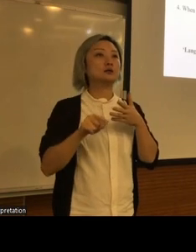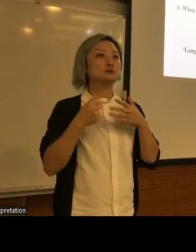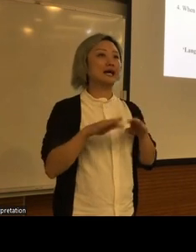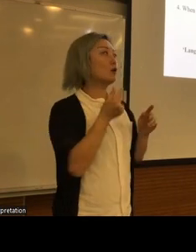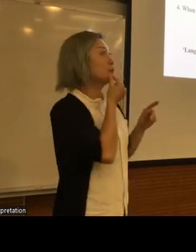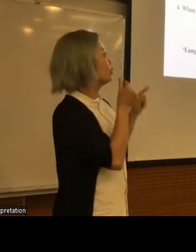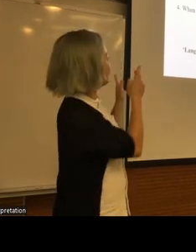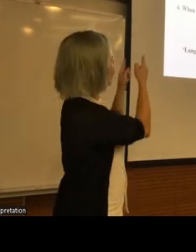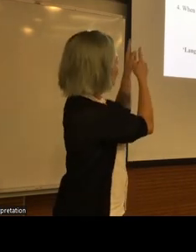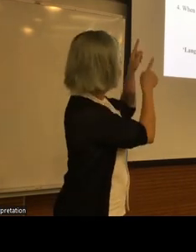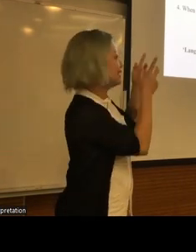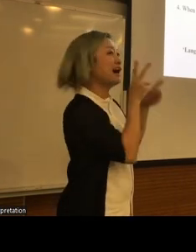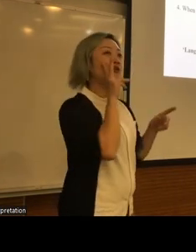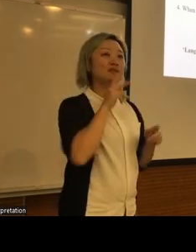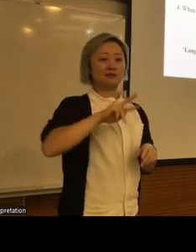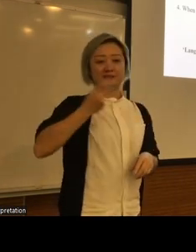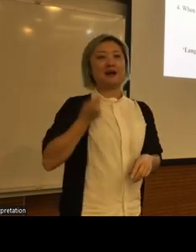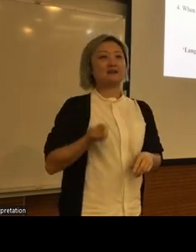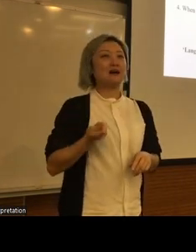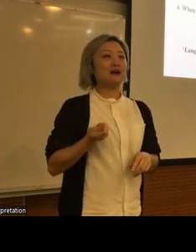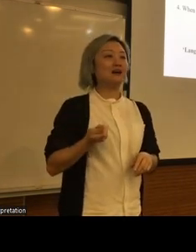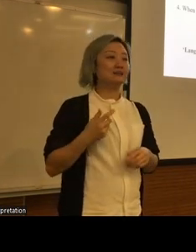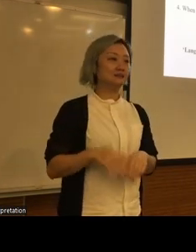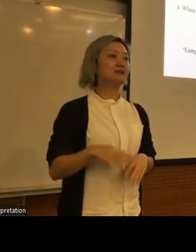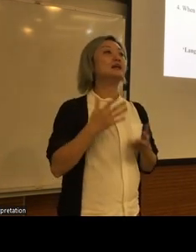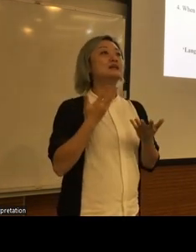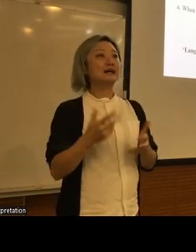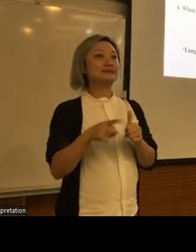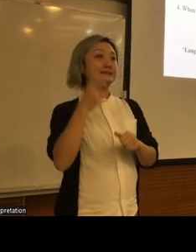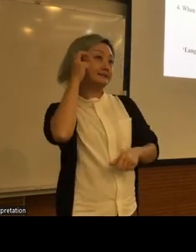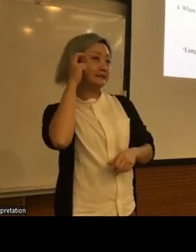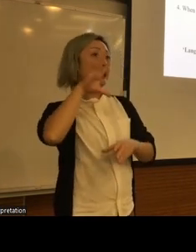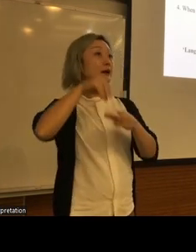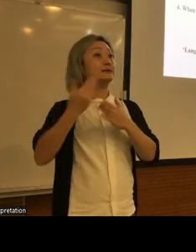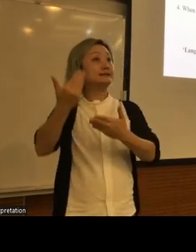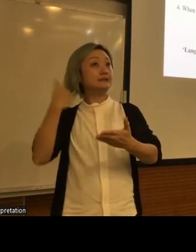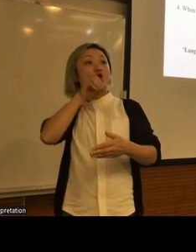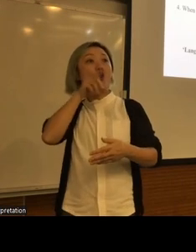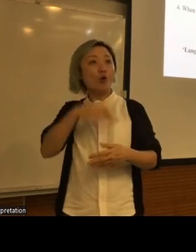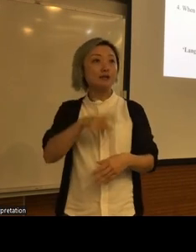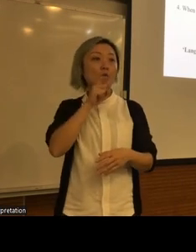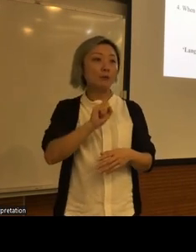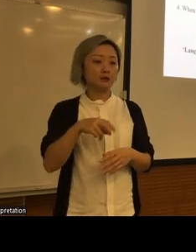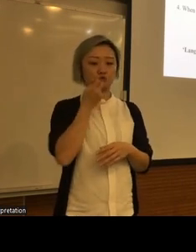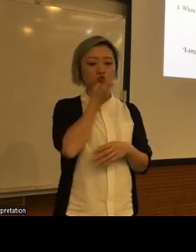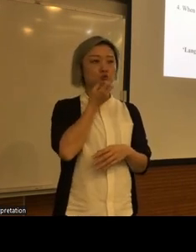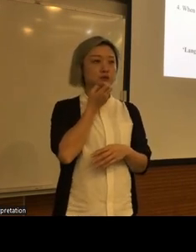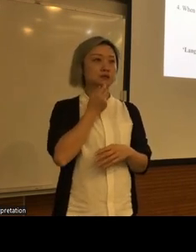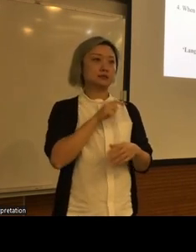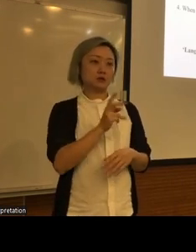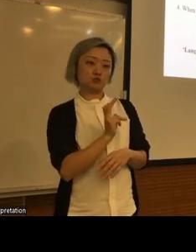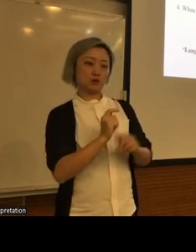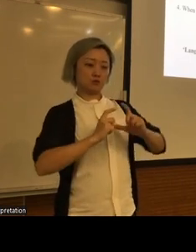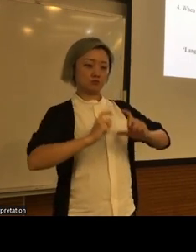simplified. And language availability has a negative relationship. It's